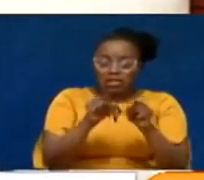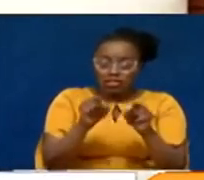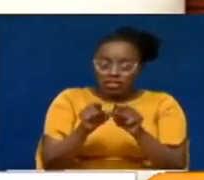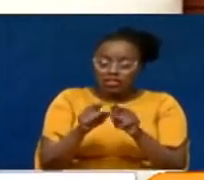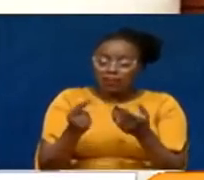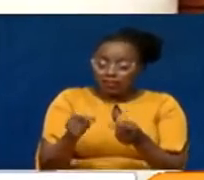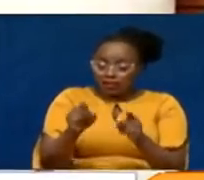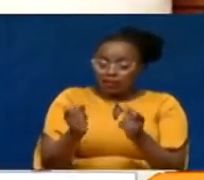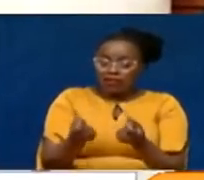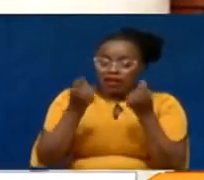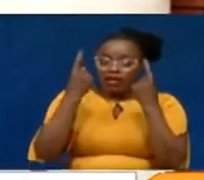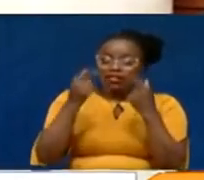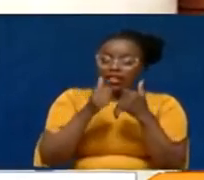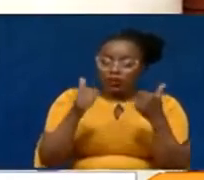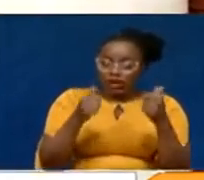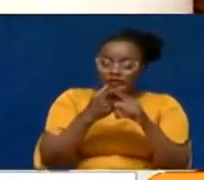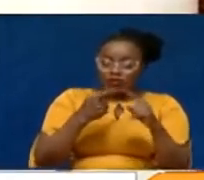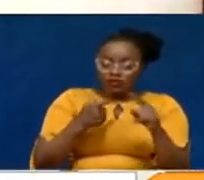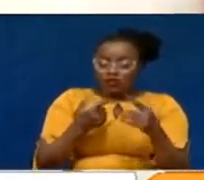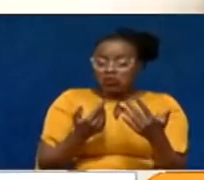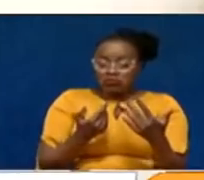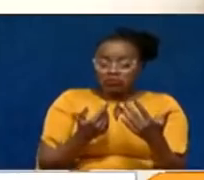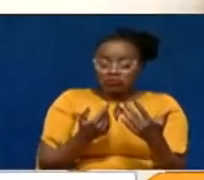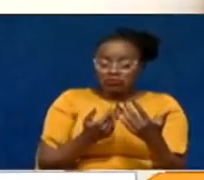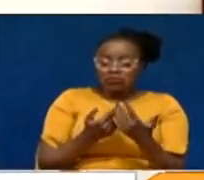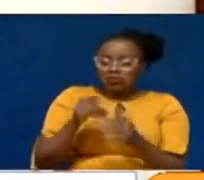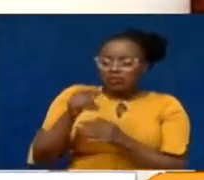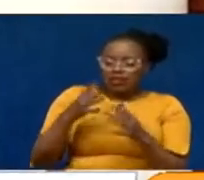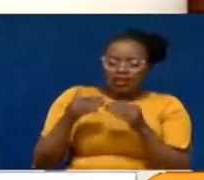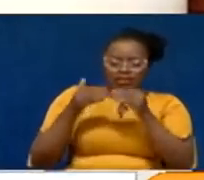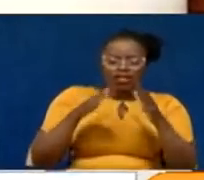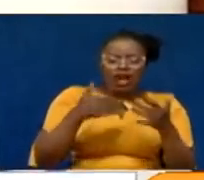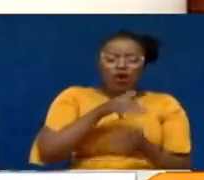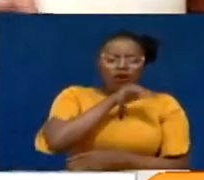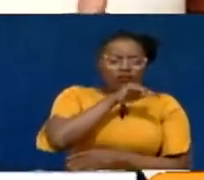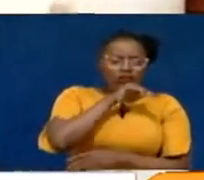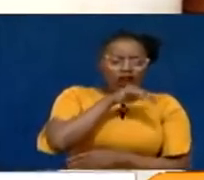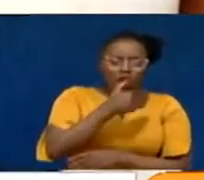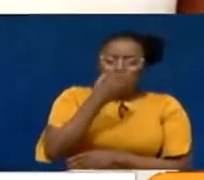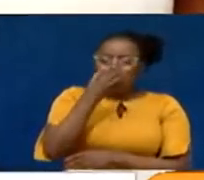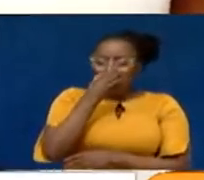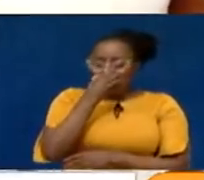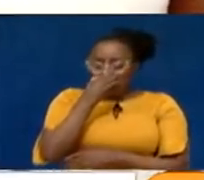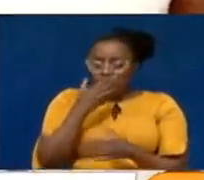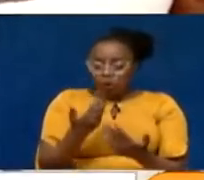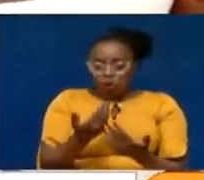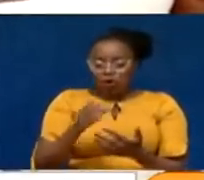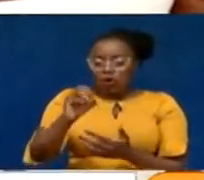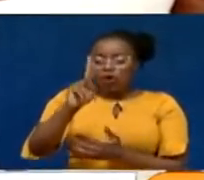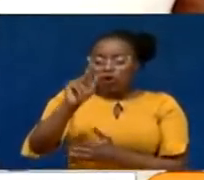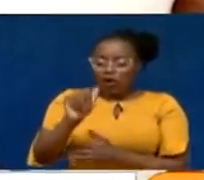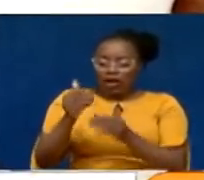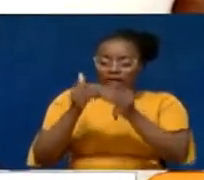they understand, not only from the side of the principals, either Raila or even Ruto or from Oka